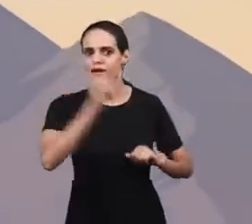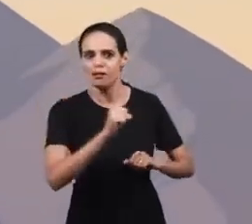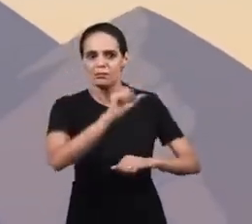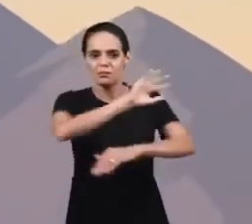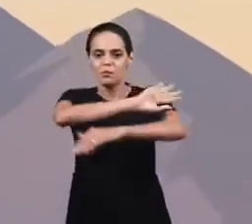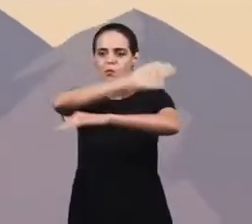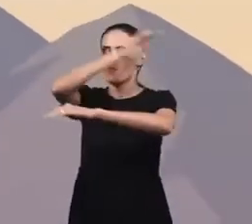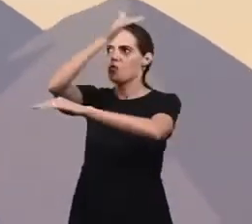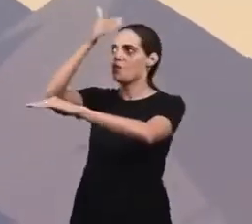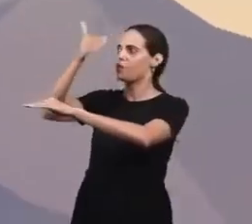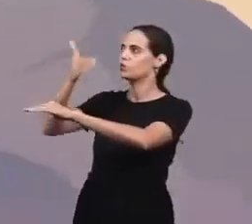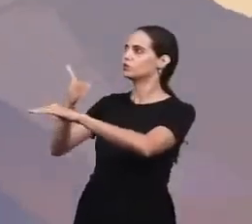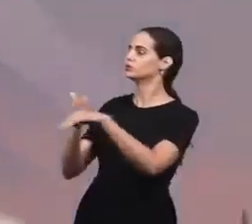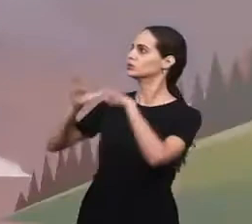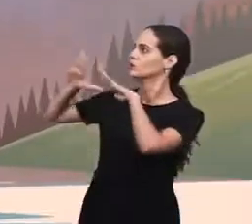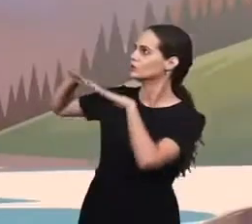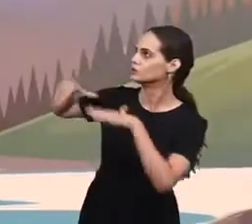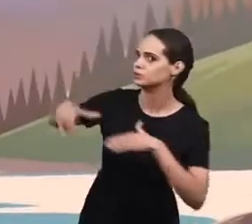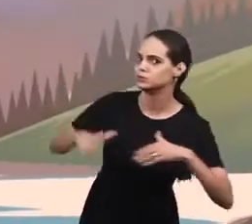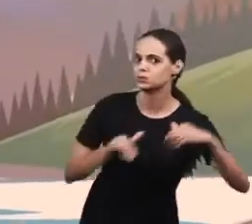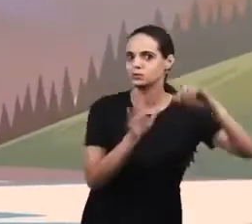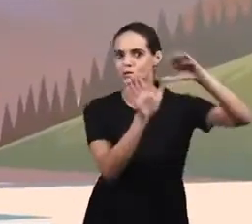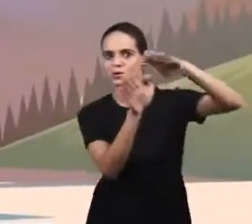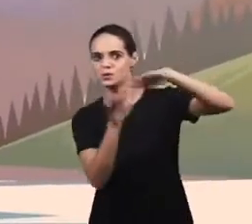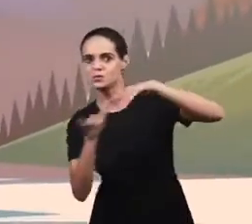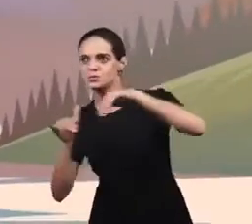I cross mountains and valleys.